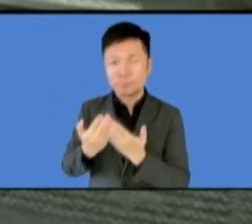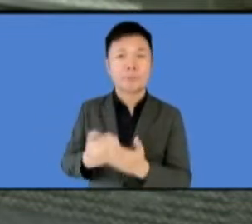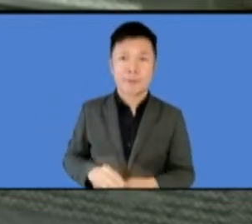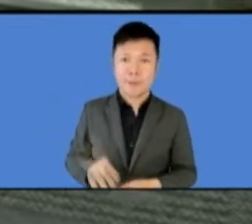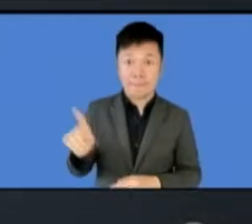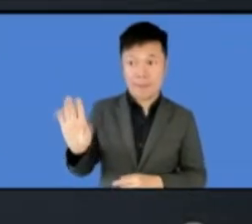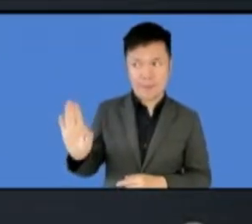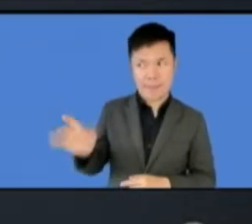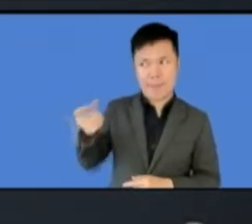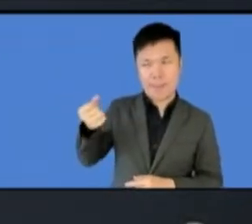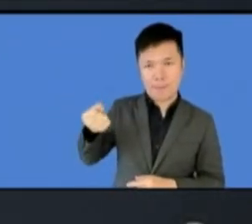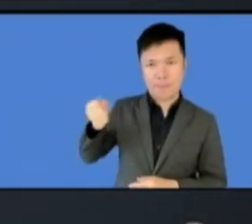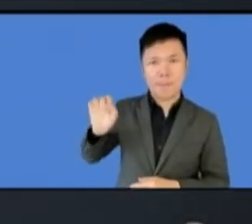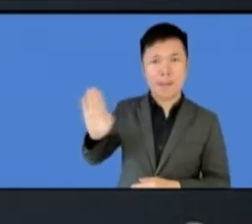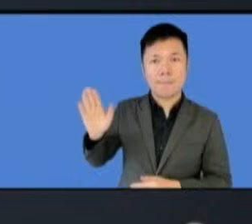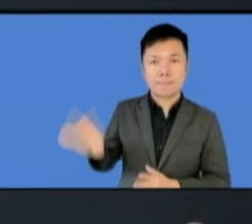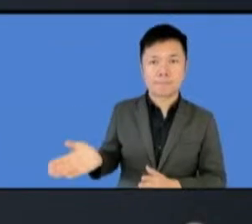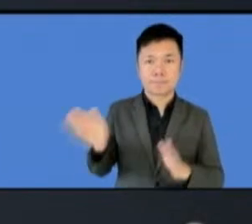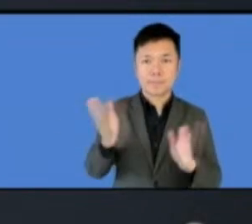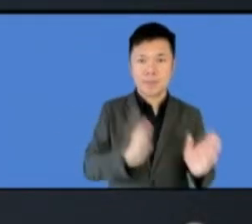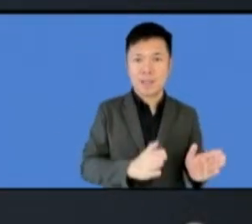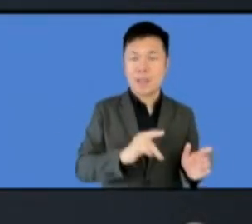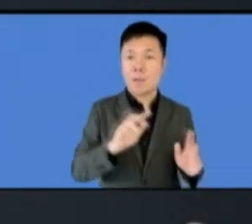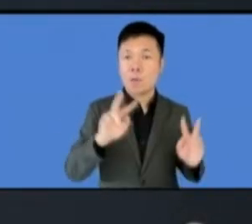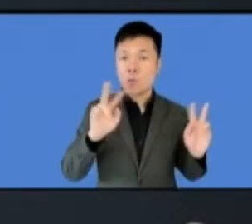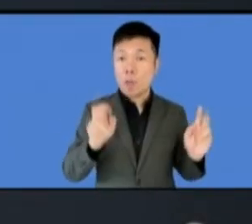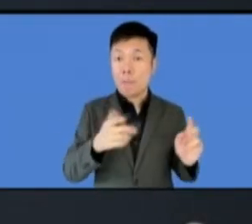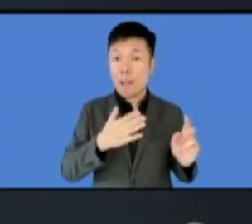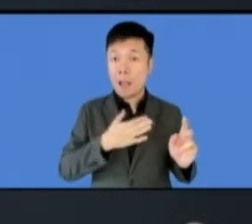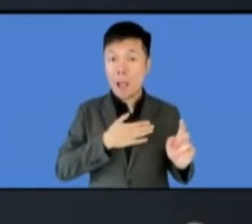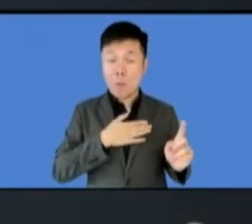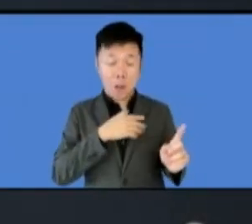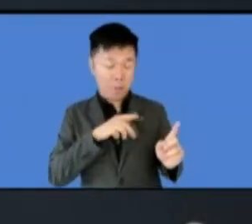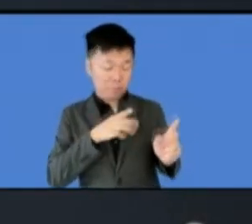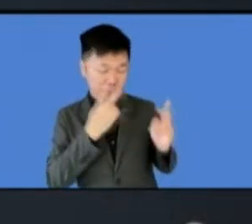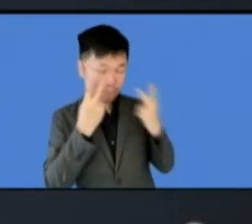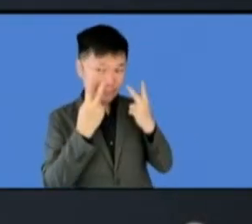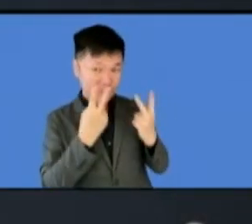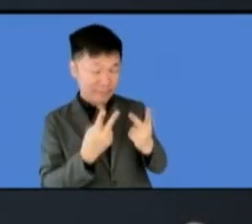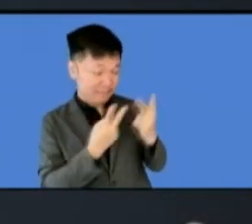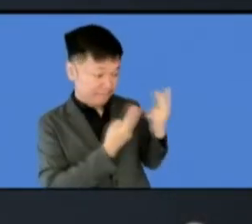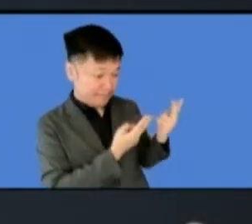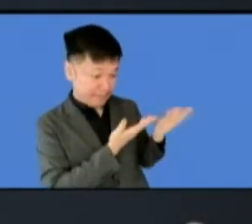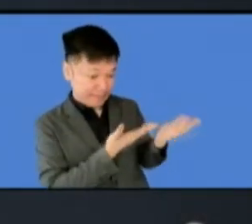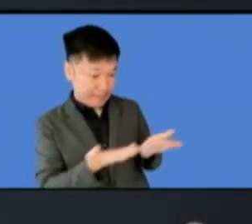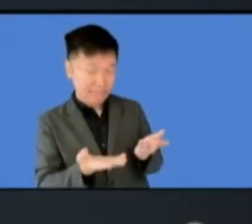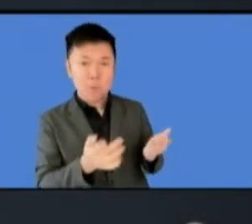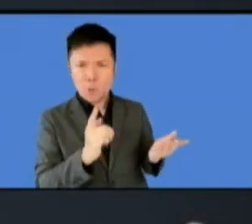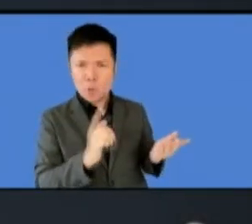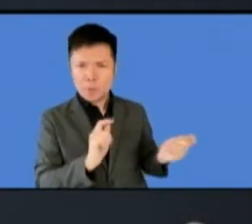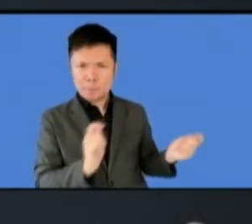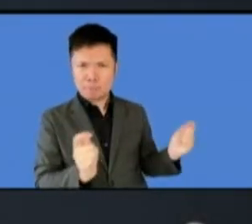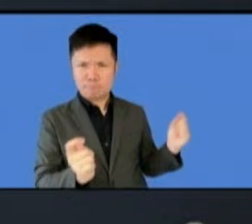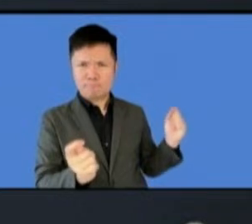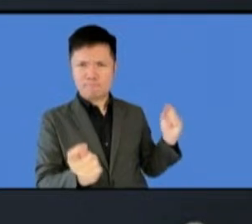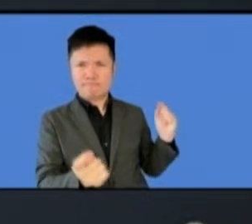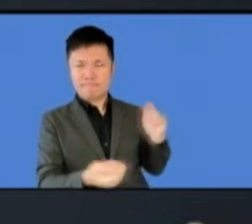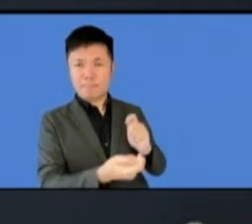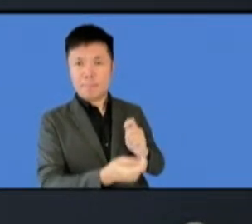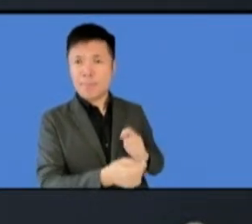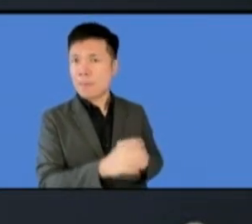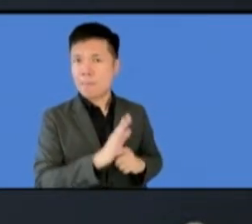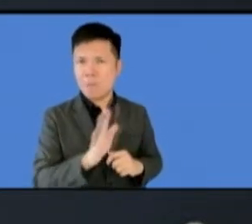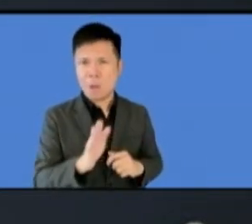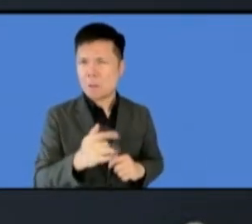intergenerational approach itself. Now, intergenerational approach can be transformational. We all know that. But in my view, it's not being